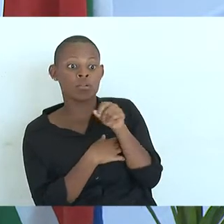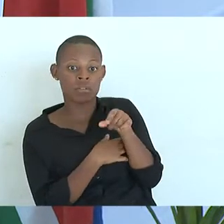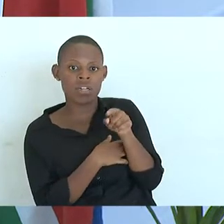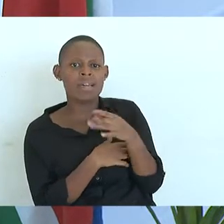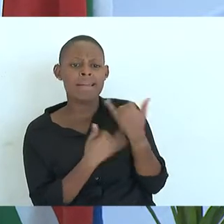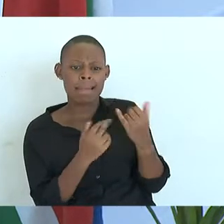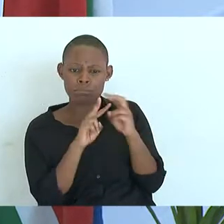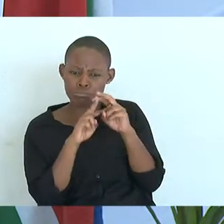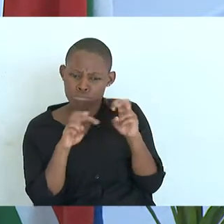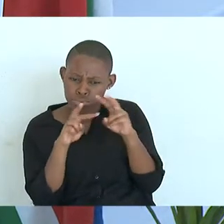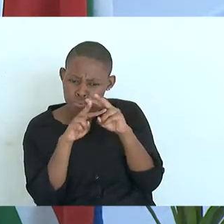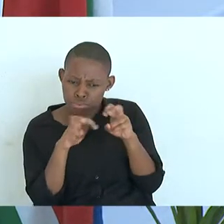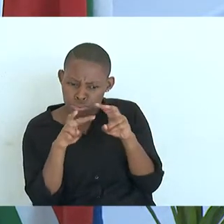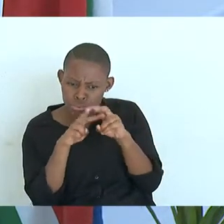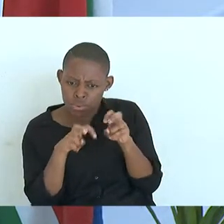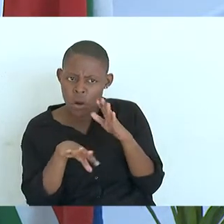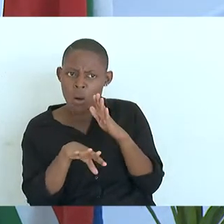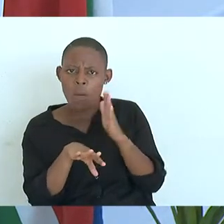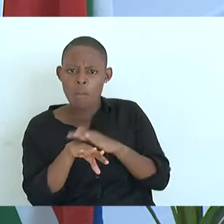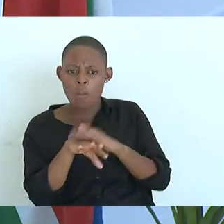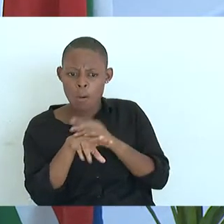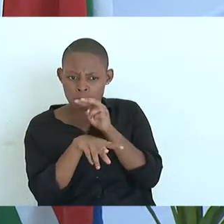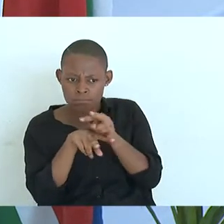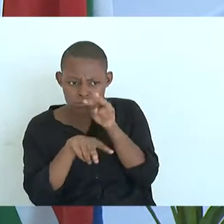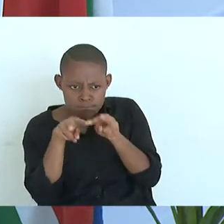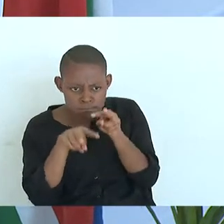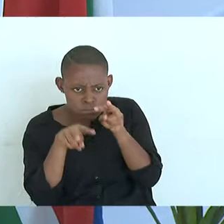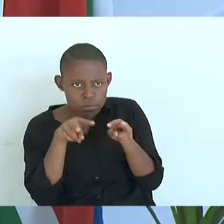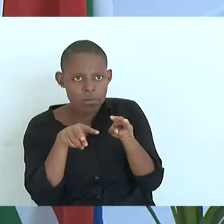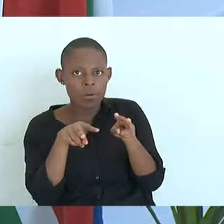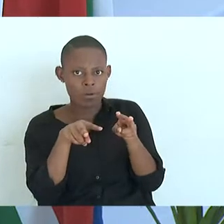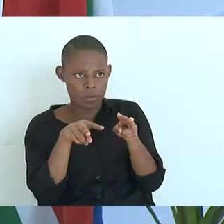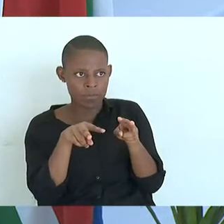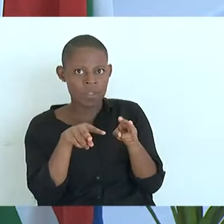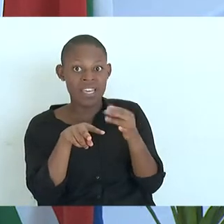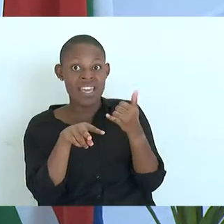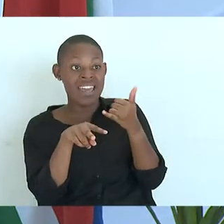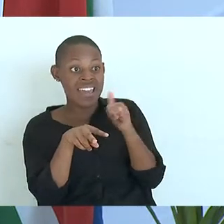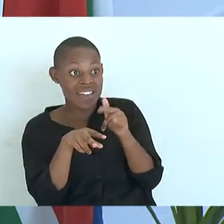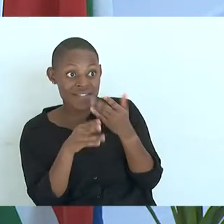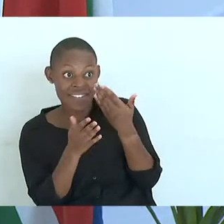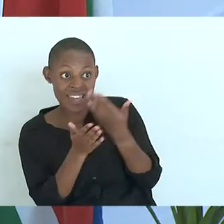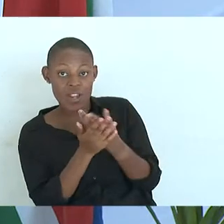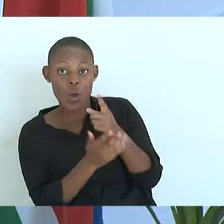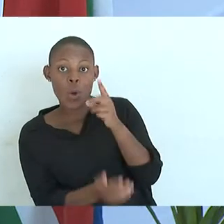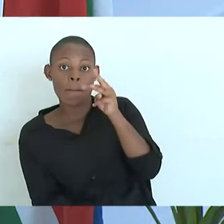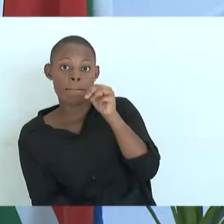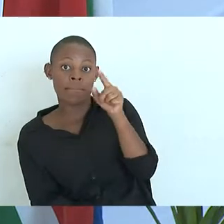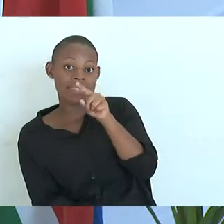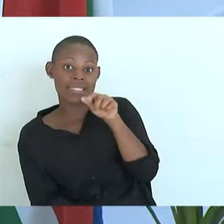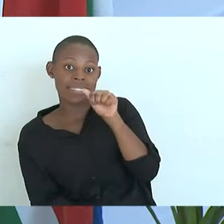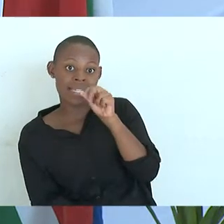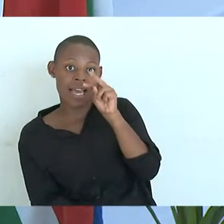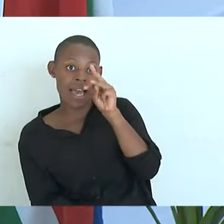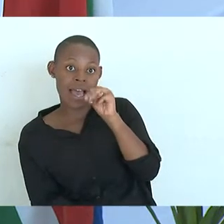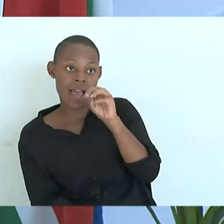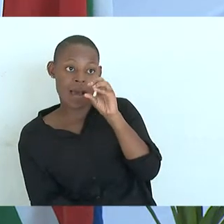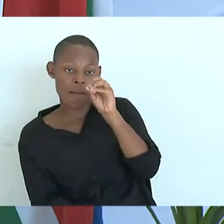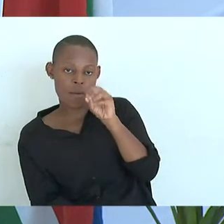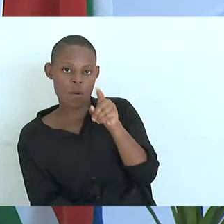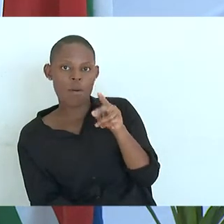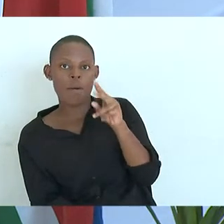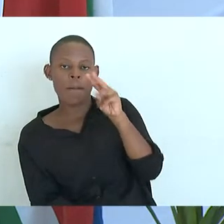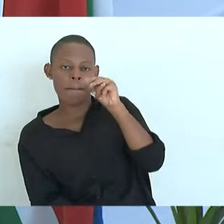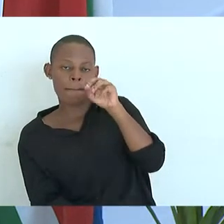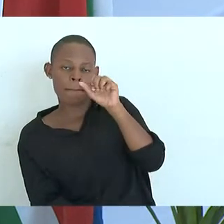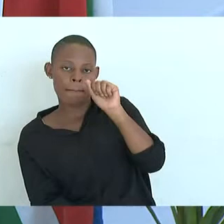lento ukuzilungiswe. So uma singathola ama-details kamfowethu umzamo umakhoba singakwazi